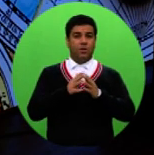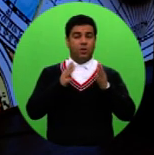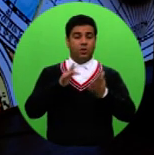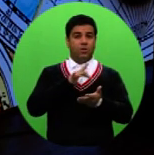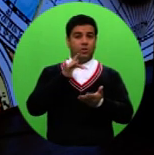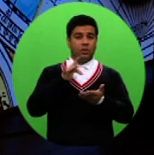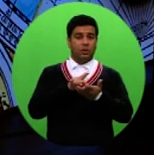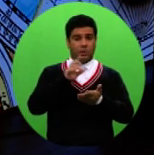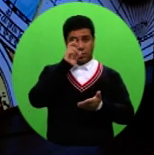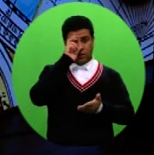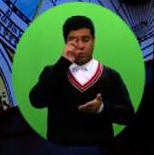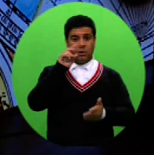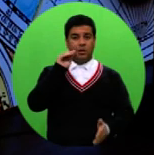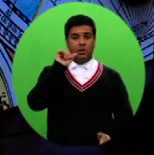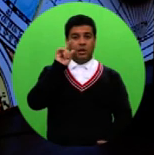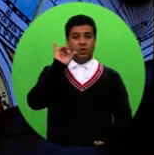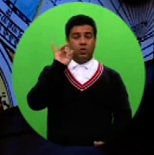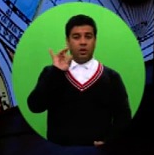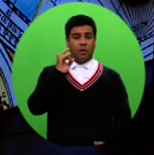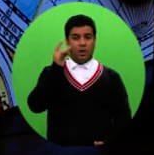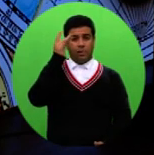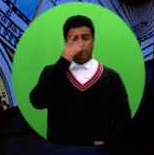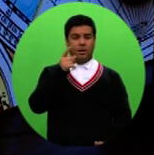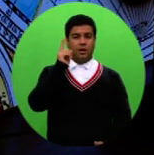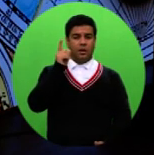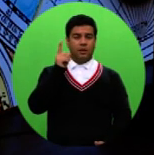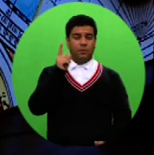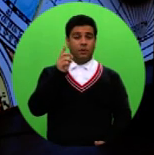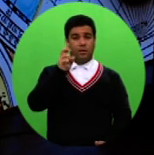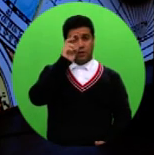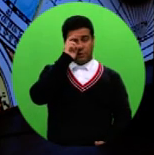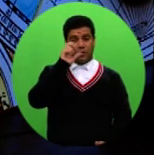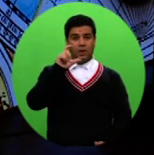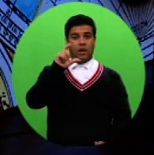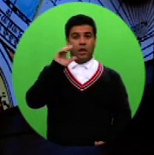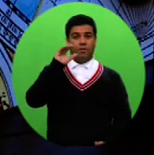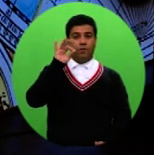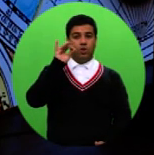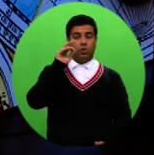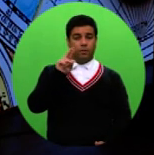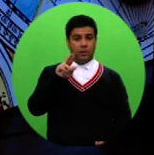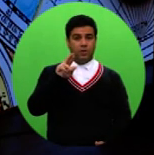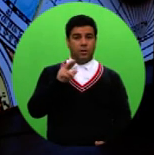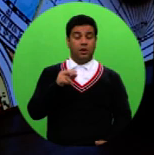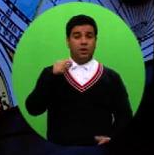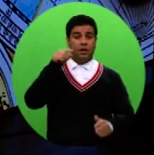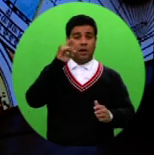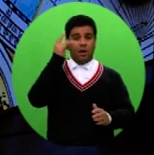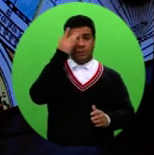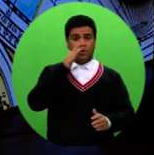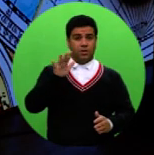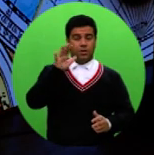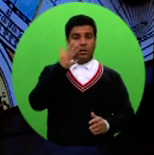Jazoir. Afrikaning qadimiy davlati Efiopiya. Afrikada 54 davlat bo'lib,